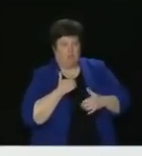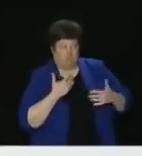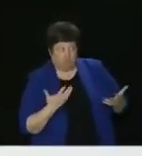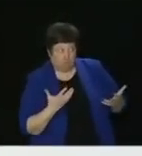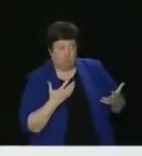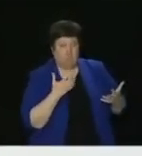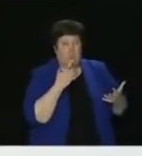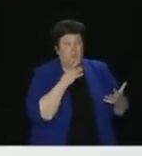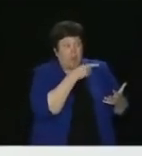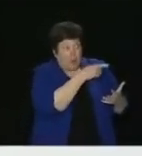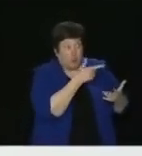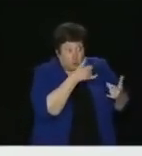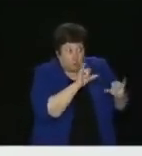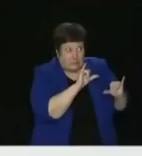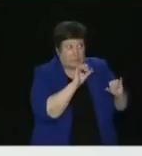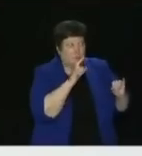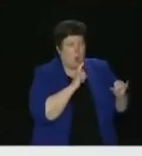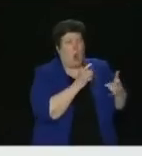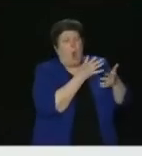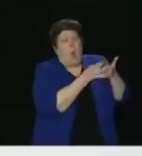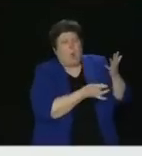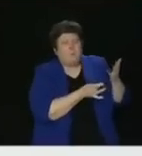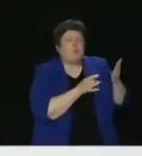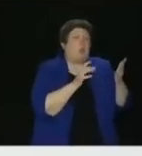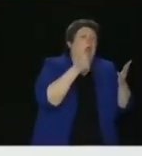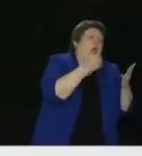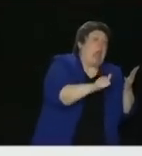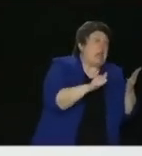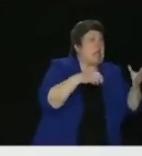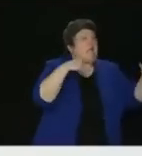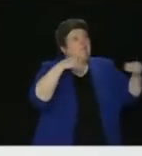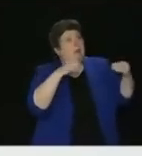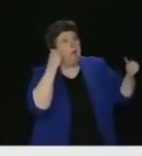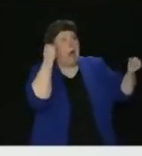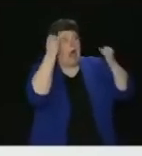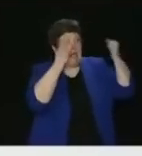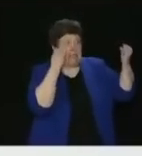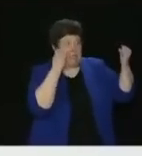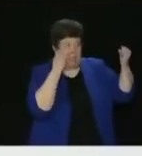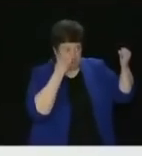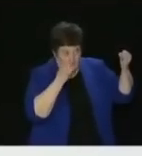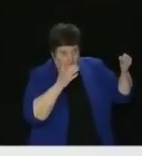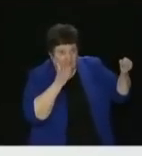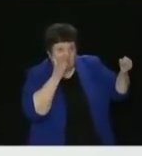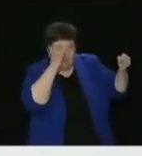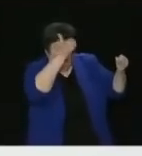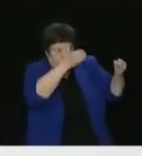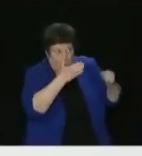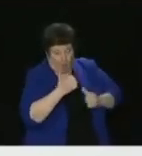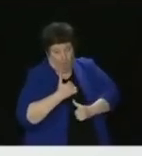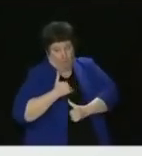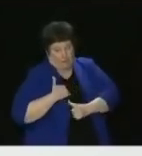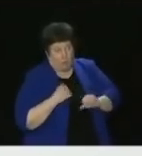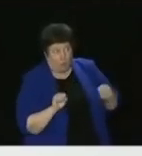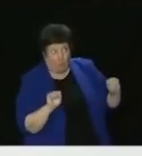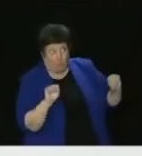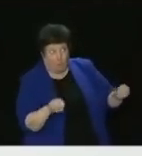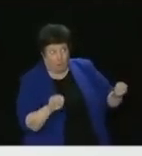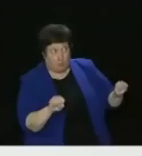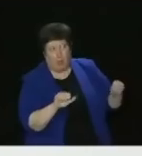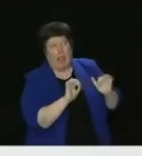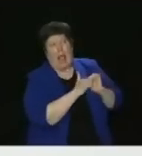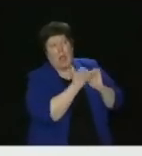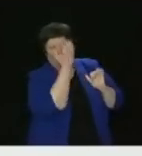options, as you said last week, are on the table. So what would it take for you to bring the military into this situation? What would the criteria be, and what would it take for you to make